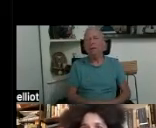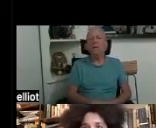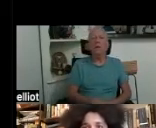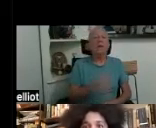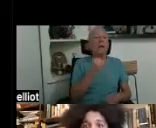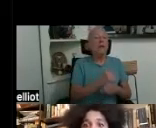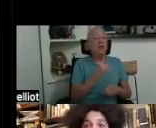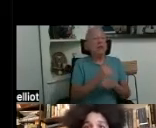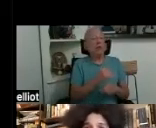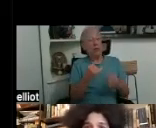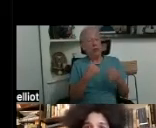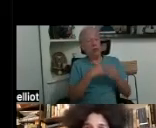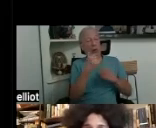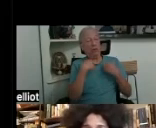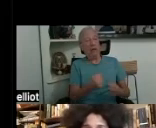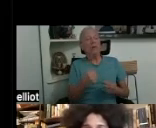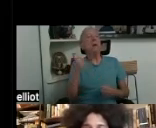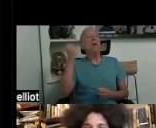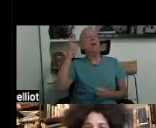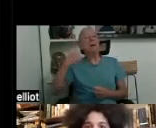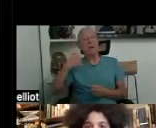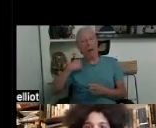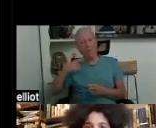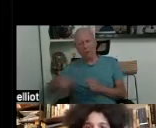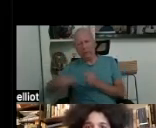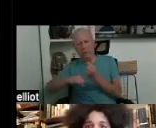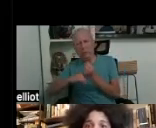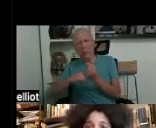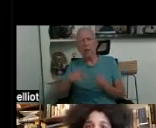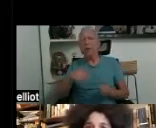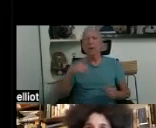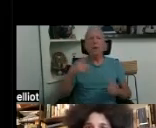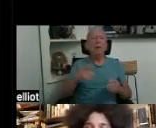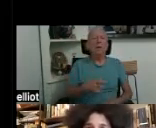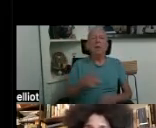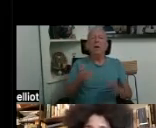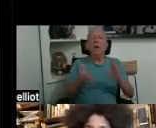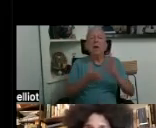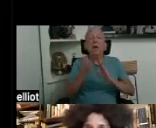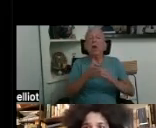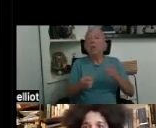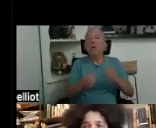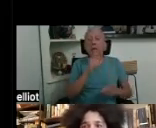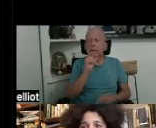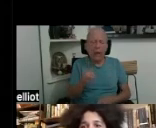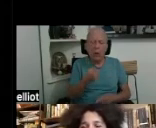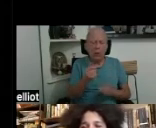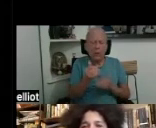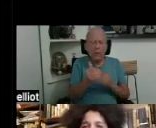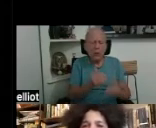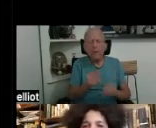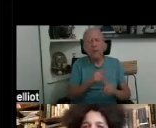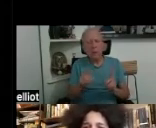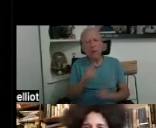them. The same applies to organizations. Governance is not simply rules and procedures, but